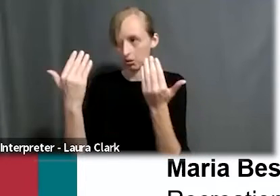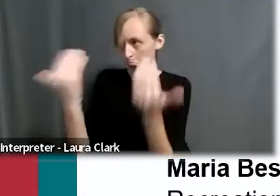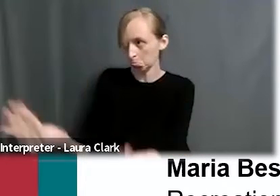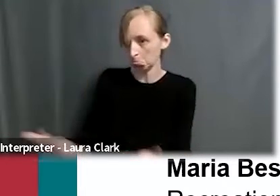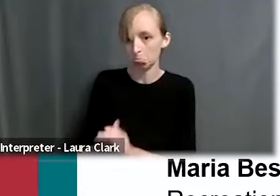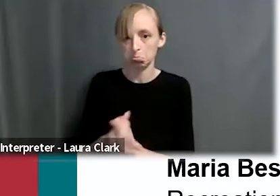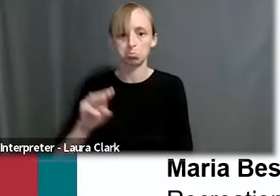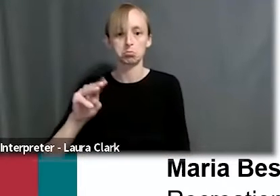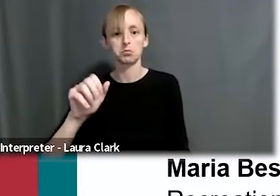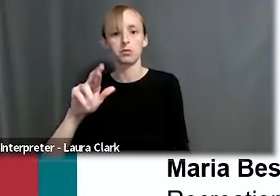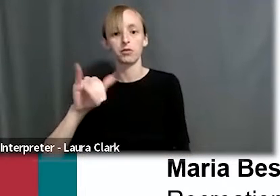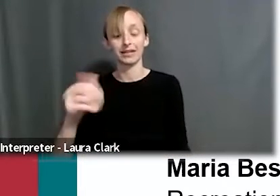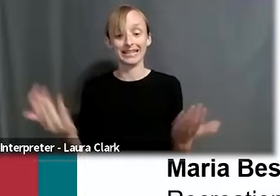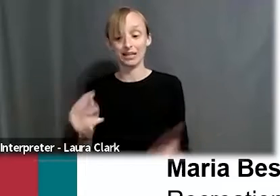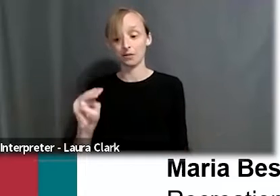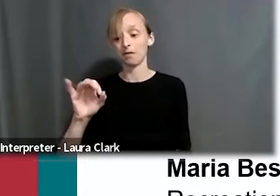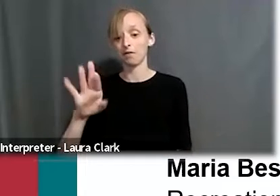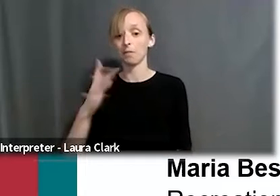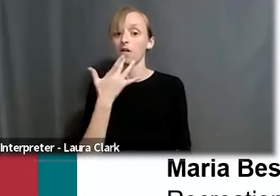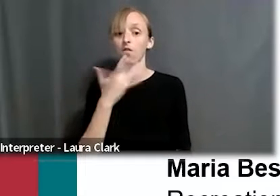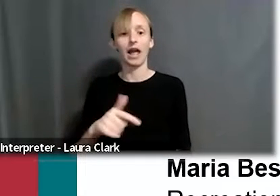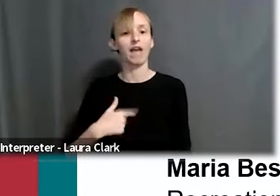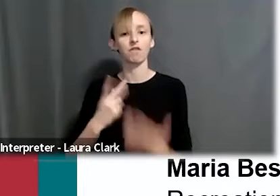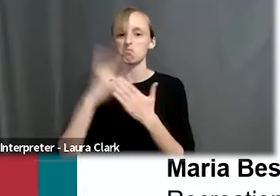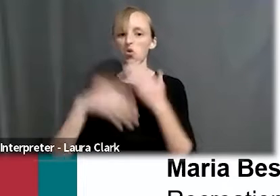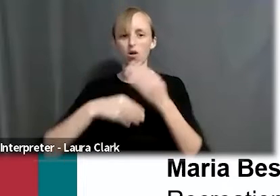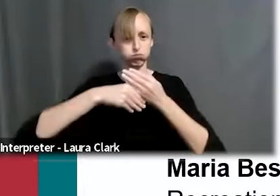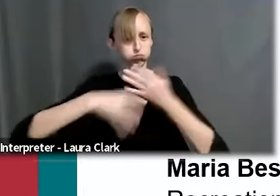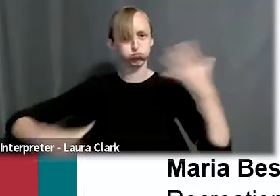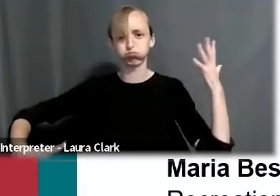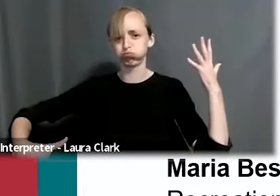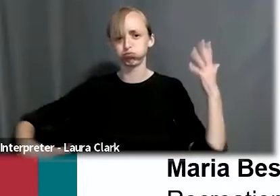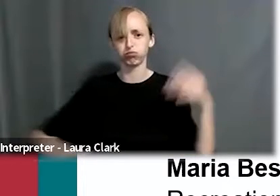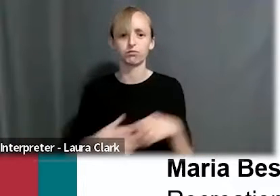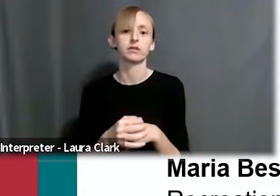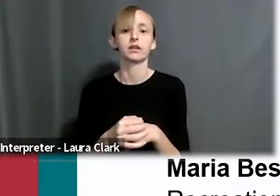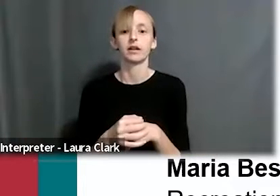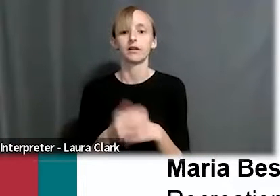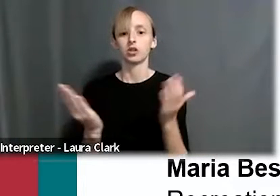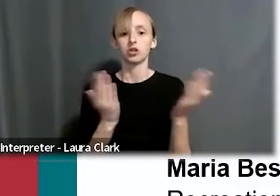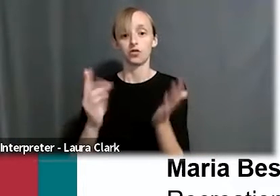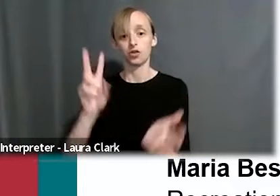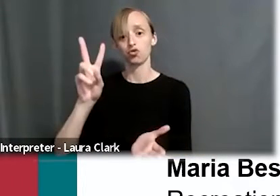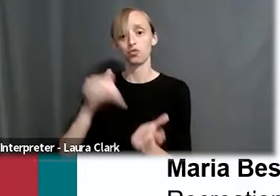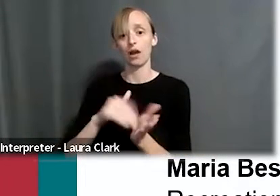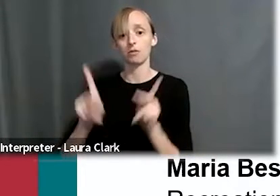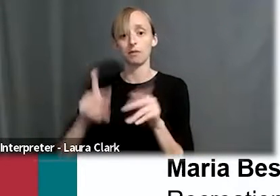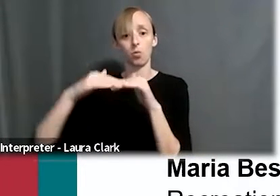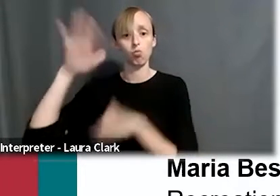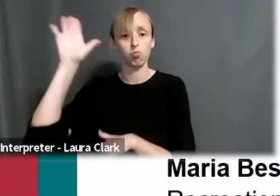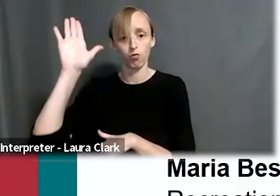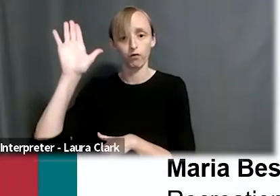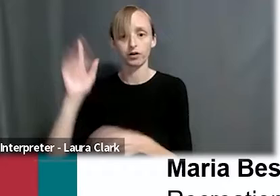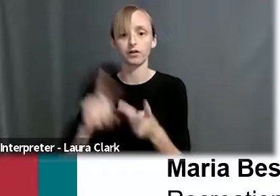well, Mary Free Bed, we're fortunate to have a very robust program. We serve over 2,000 individuals. We have